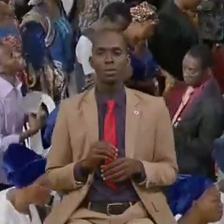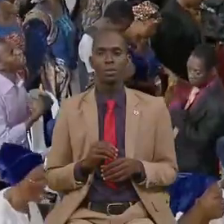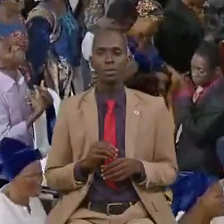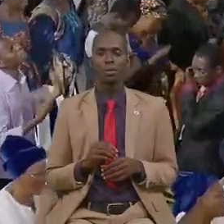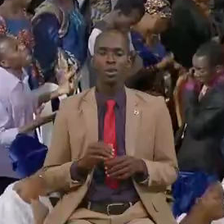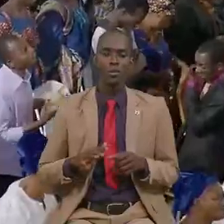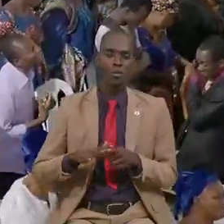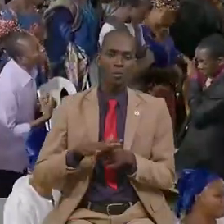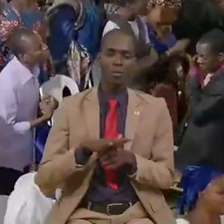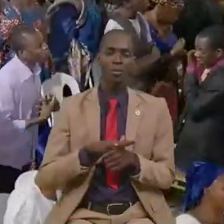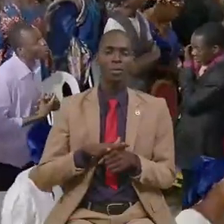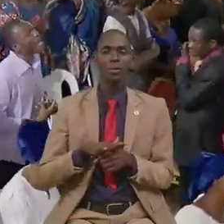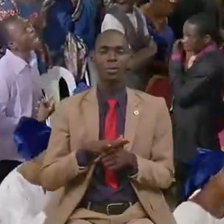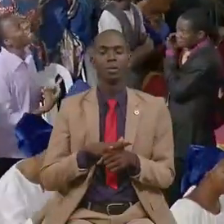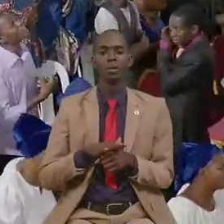filled,